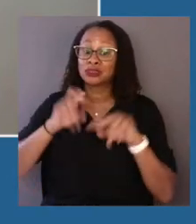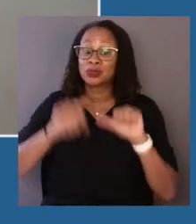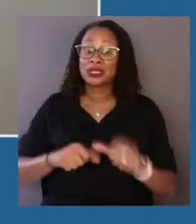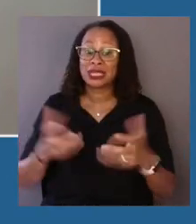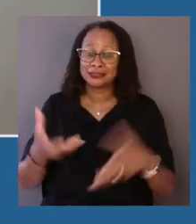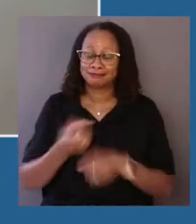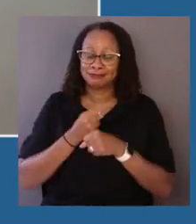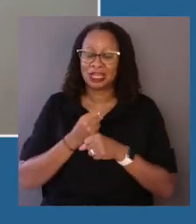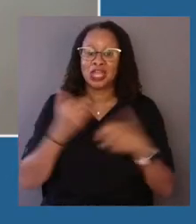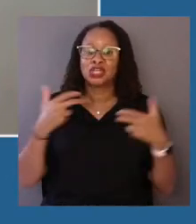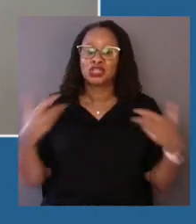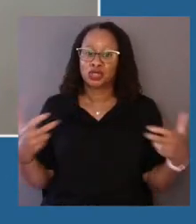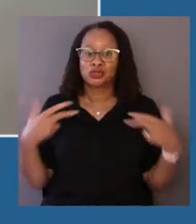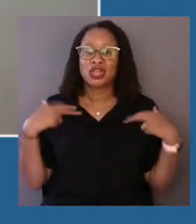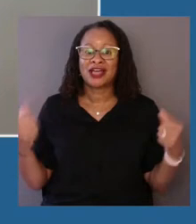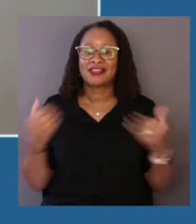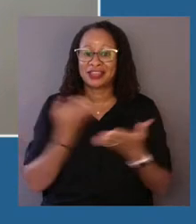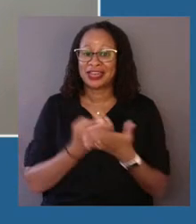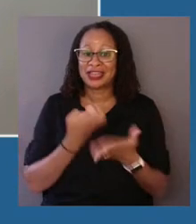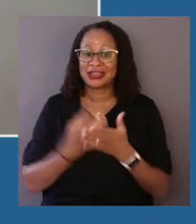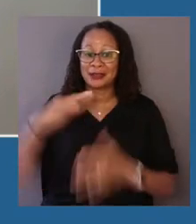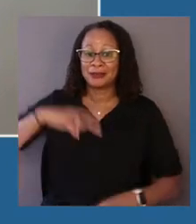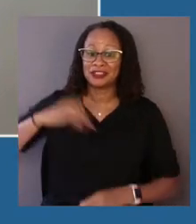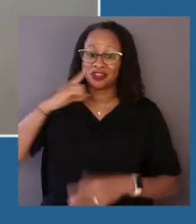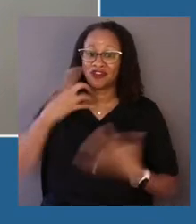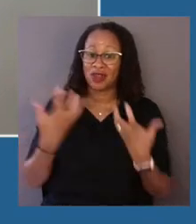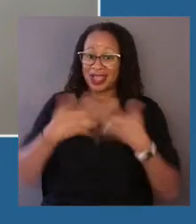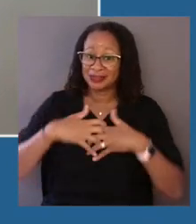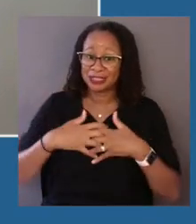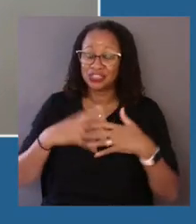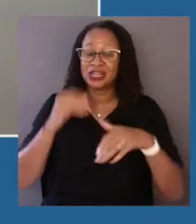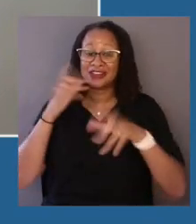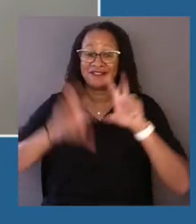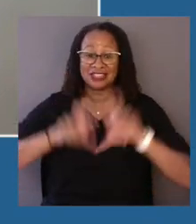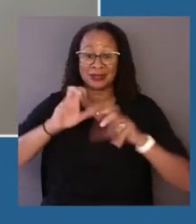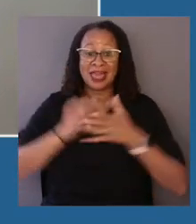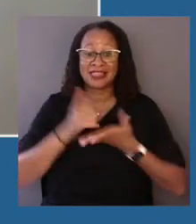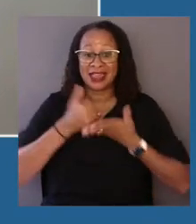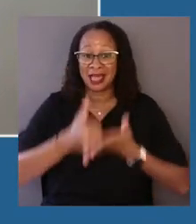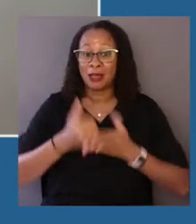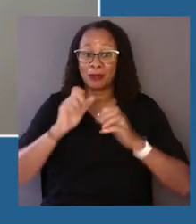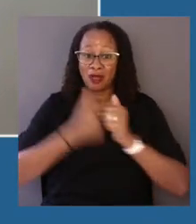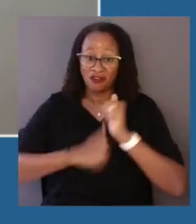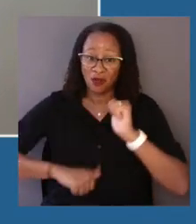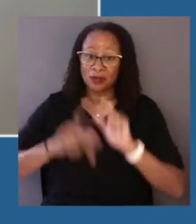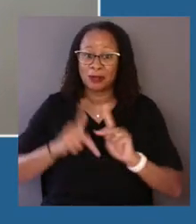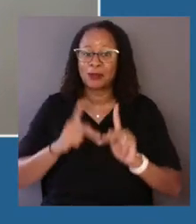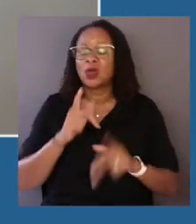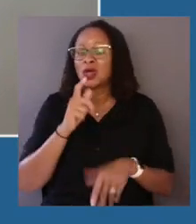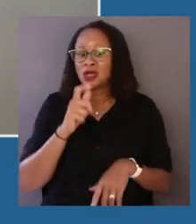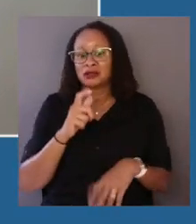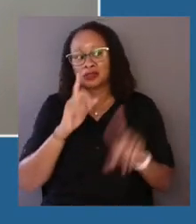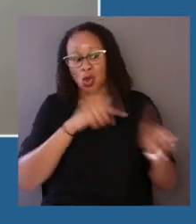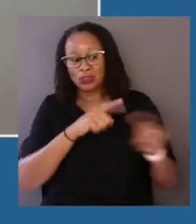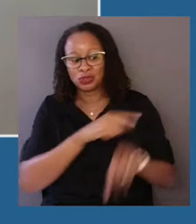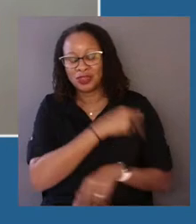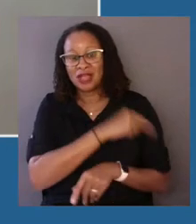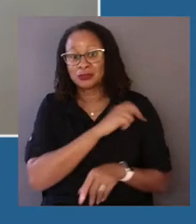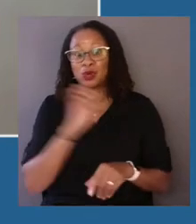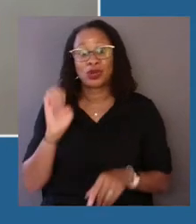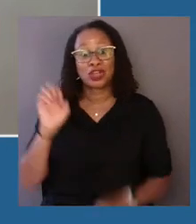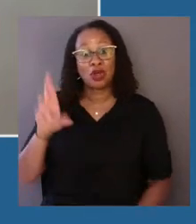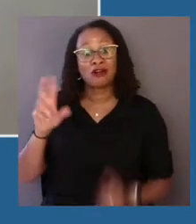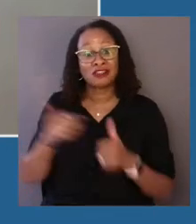and economic benefits from adaptation investments that help avoid people from ending up in a hospital or an emergency room in the first